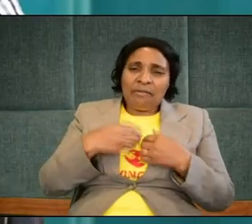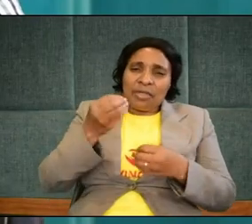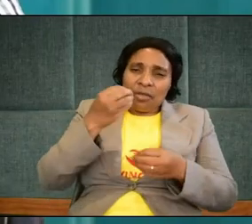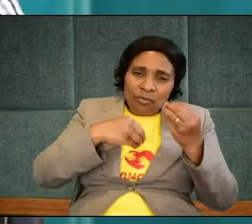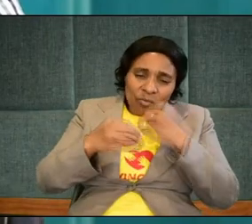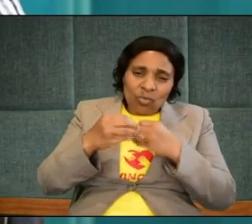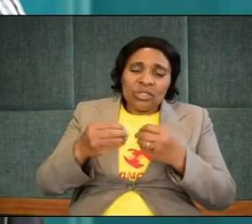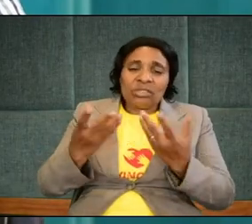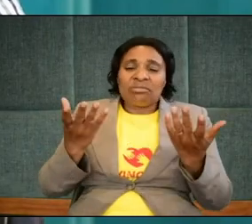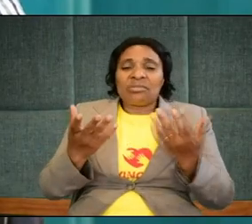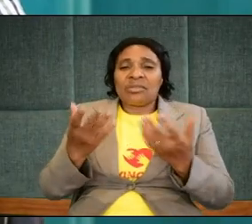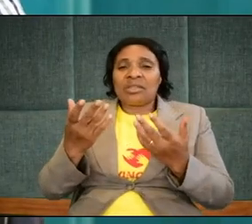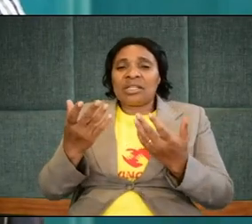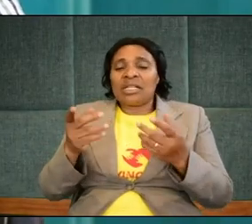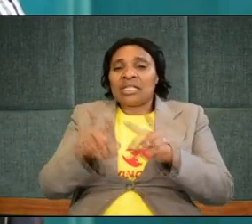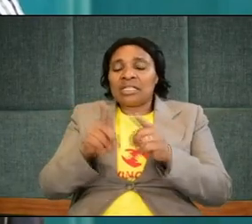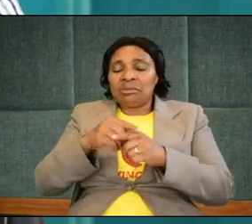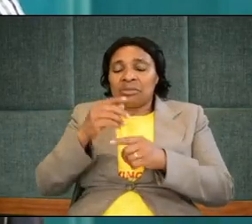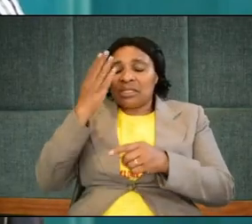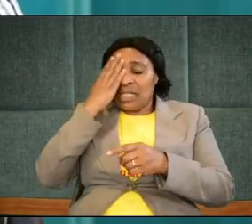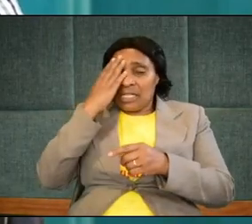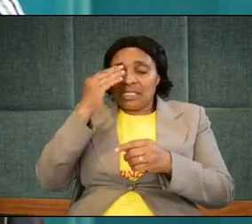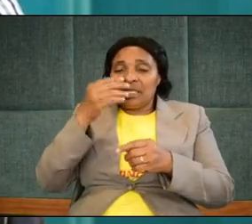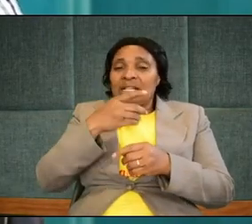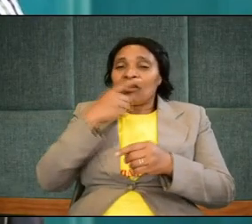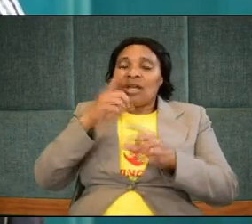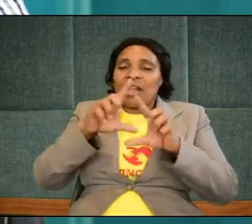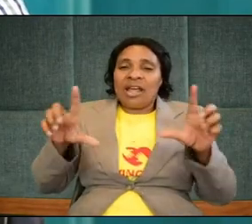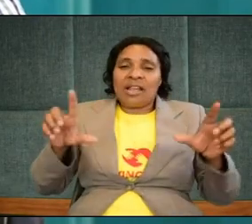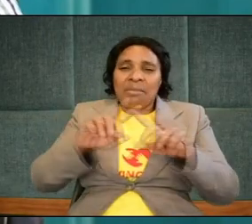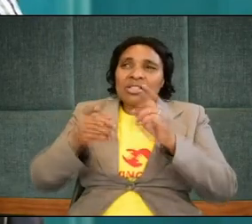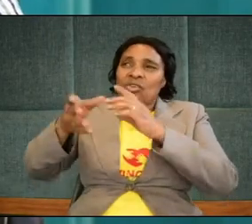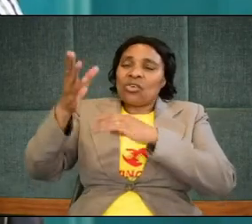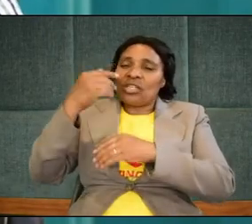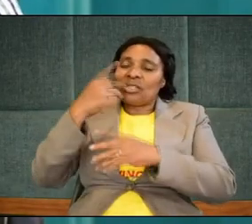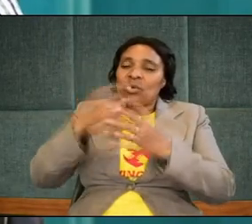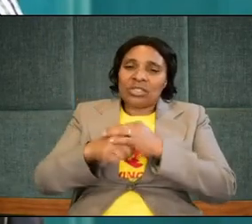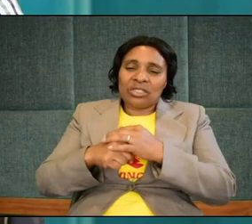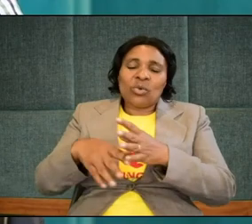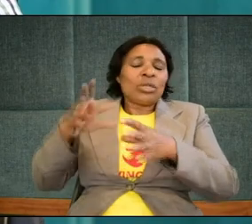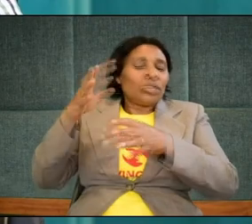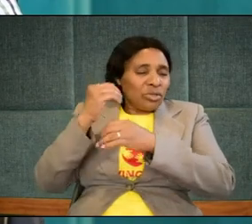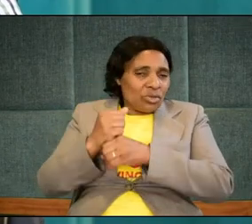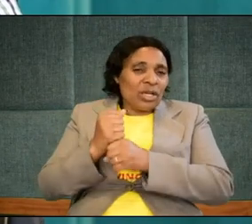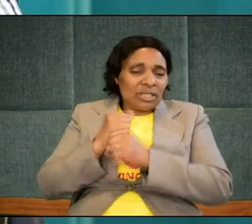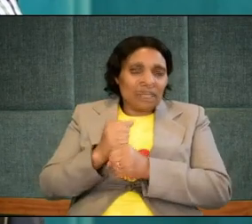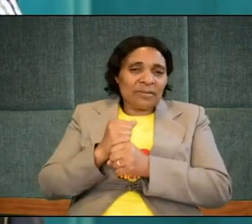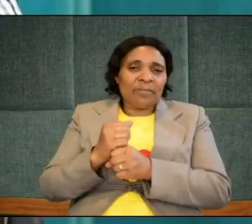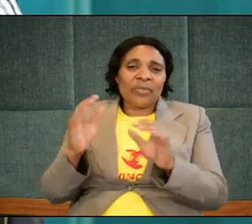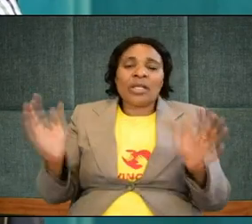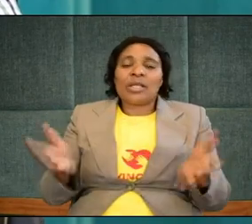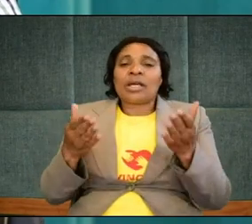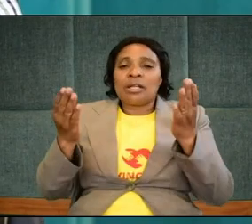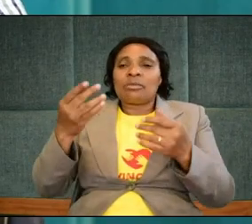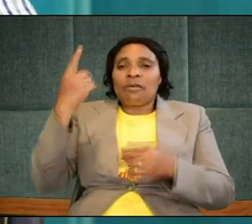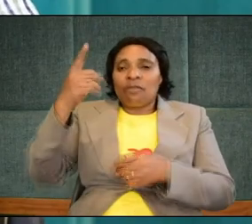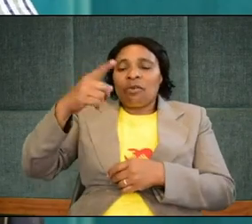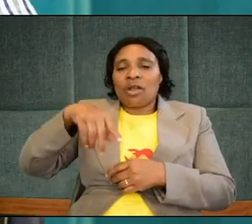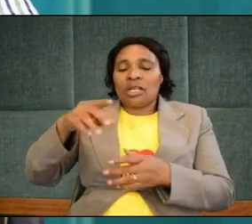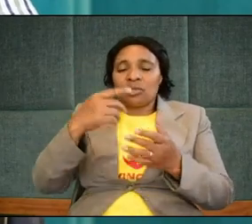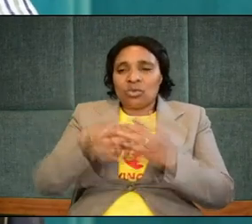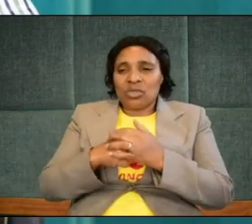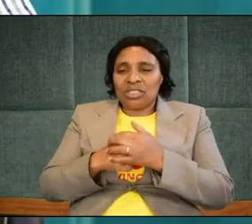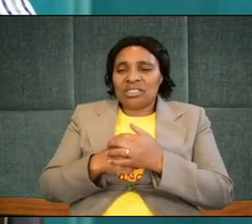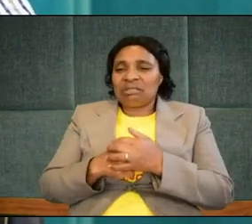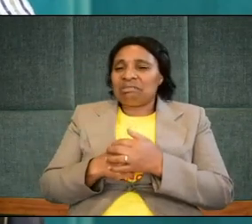Israelites in the desert, God tells us to still trust in him. So the encouragement for us is,